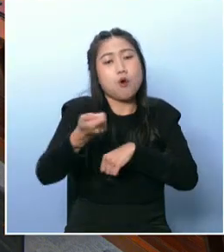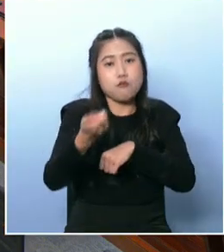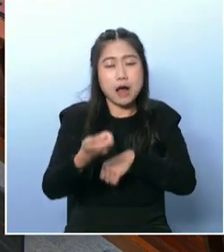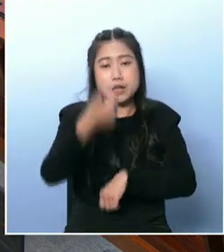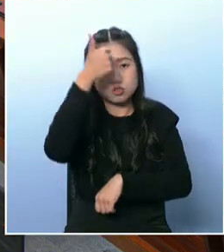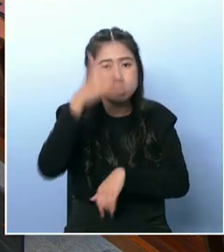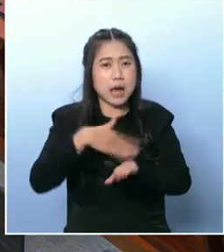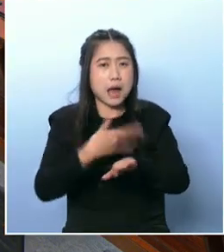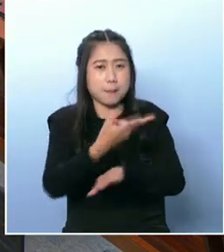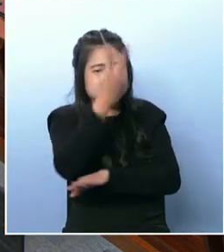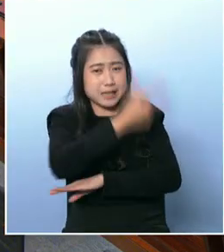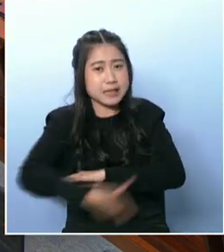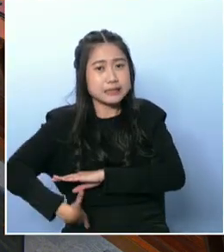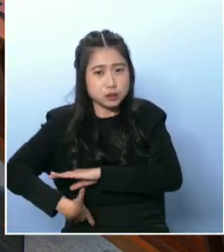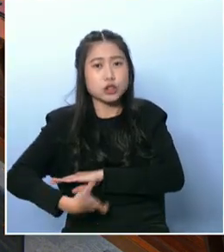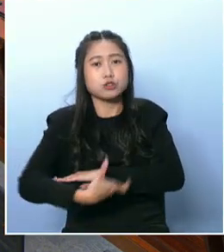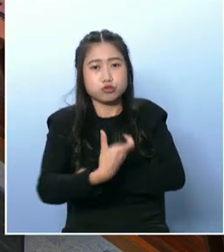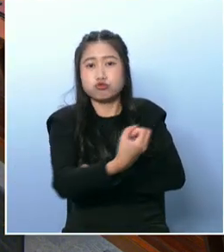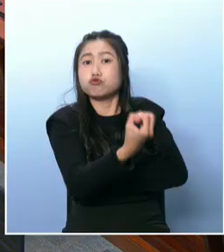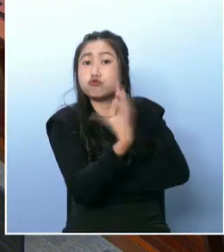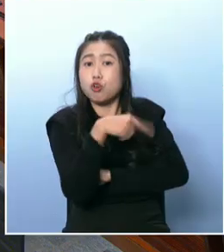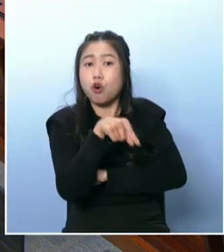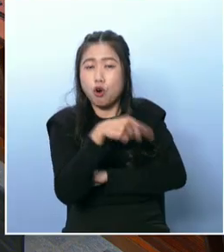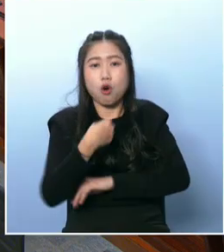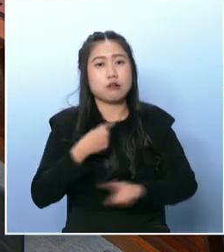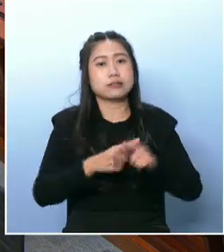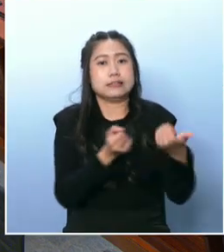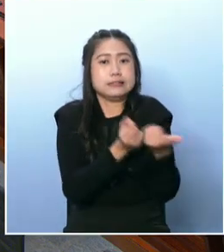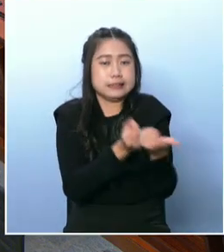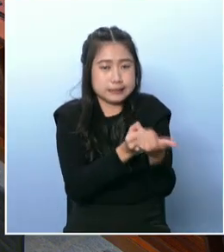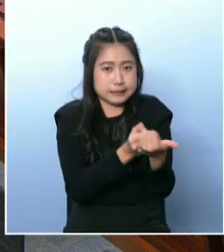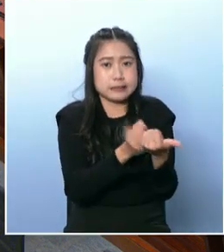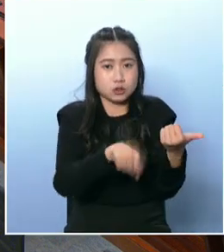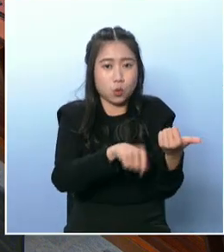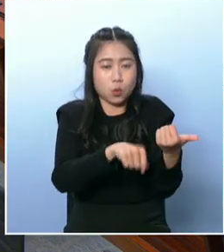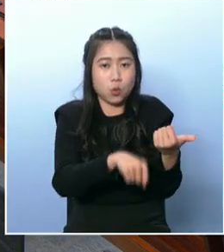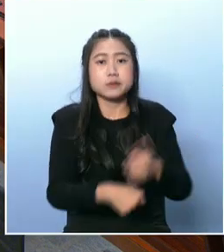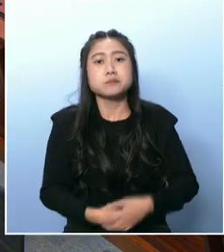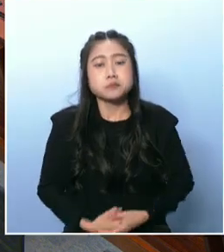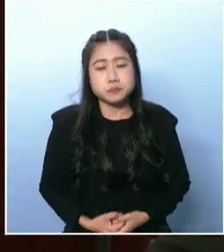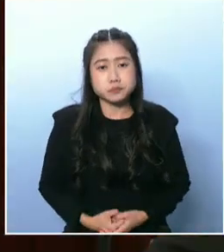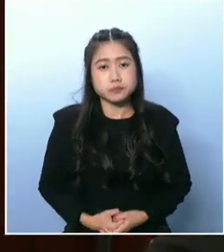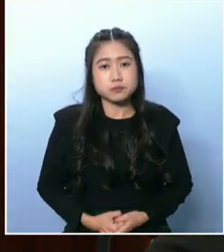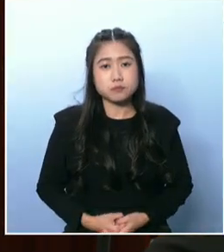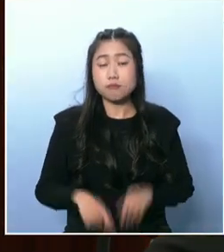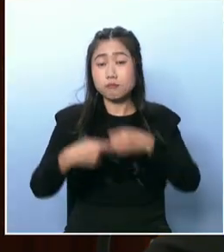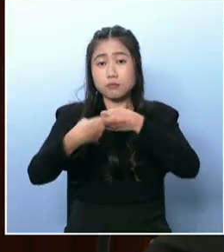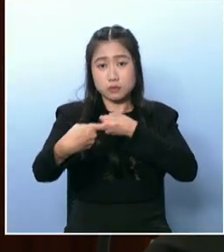Kong. Chair, a quick question. Mr. Vincent Zhang has put forward a proposal which I fully